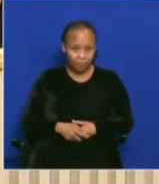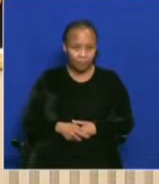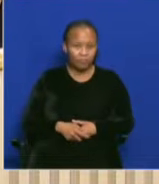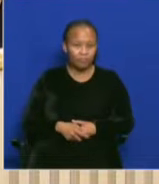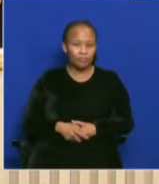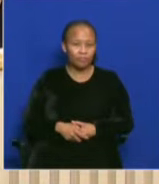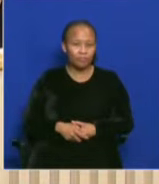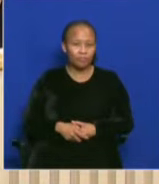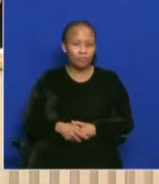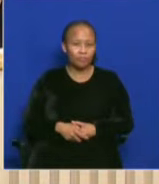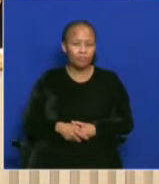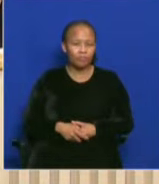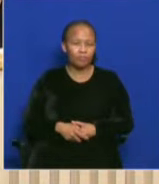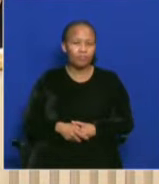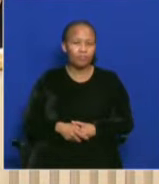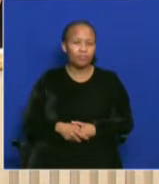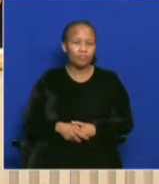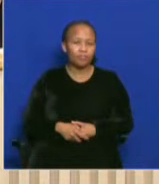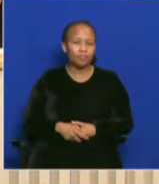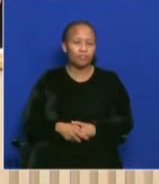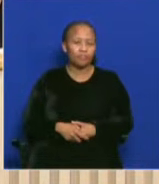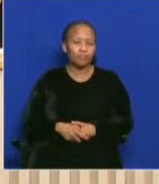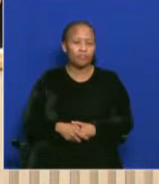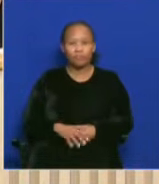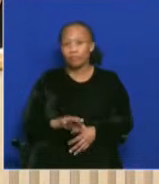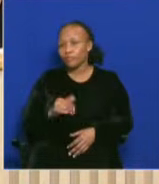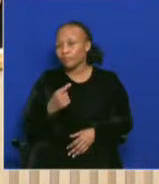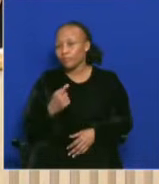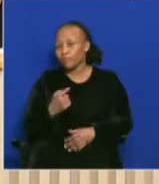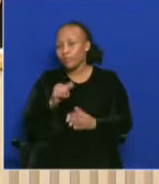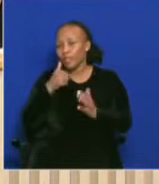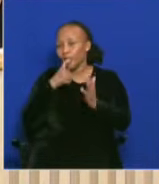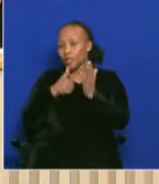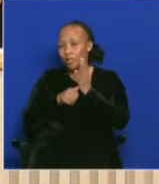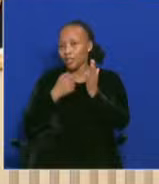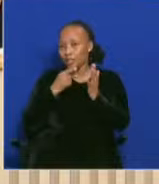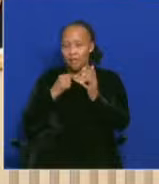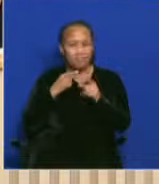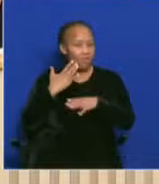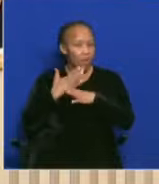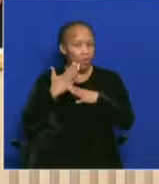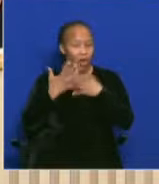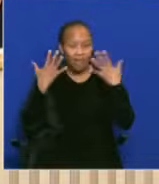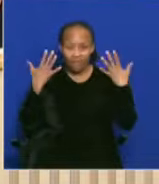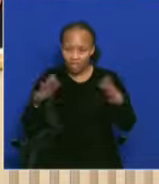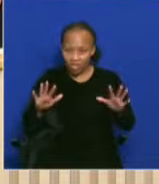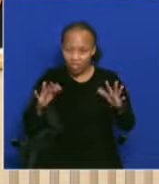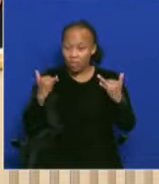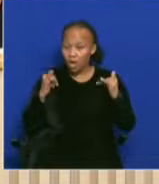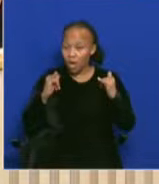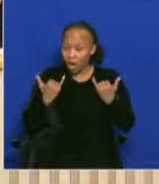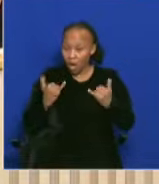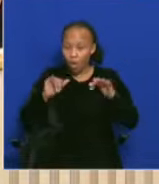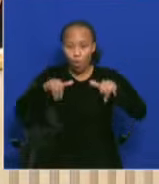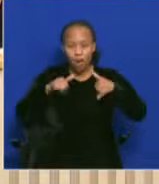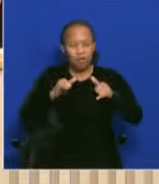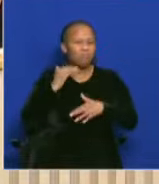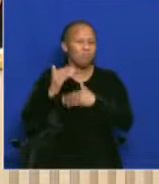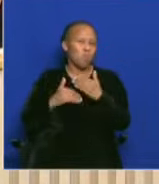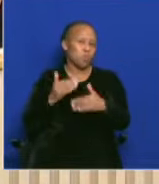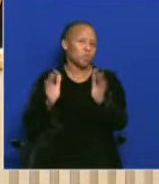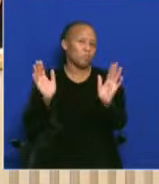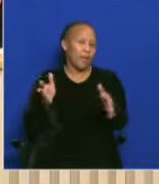he says, that's the acknowledgement letter, I've done my part now, waiting for their processes. So what he's